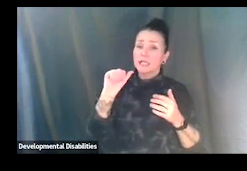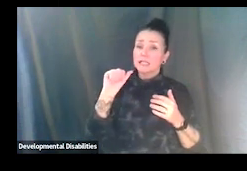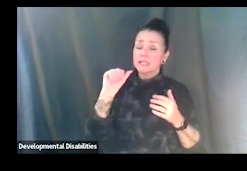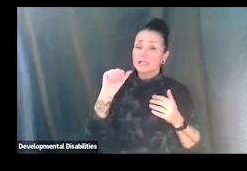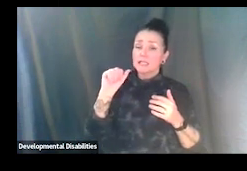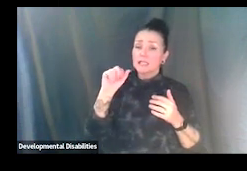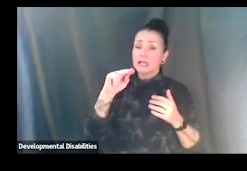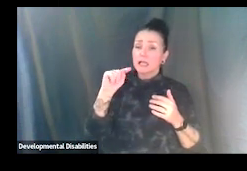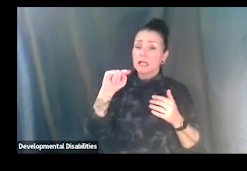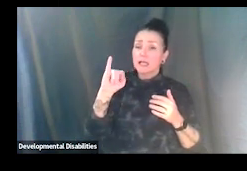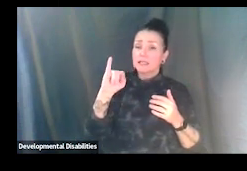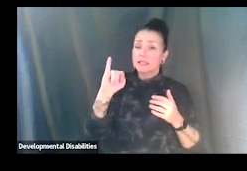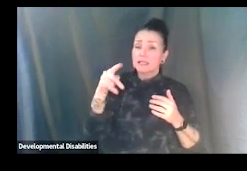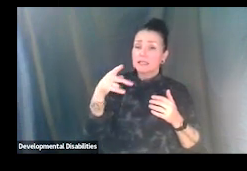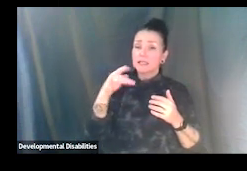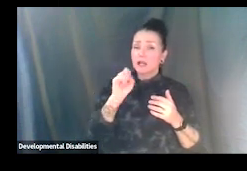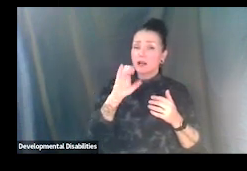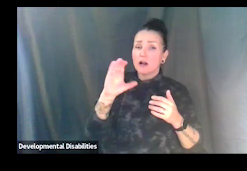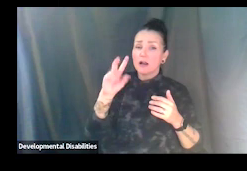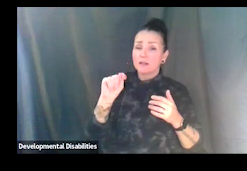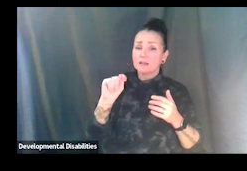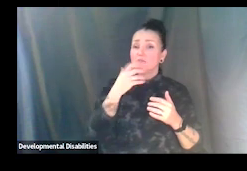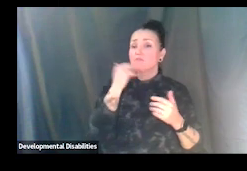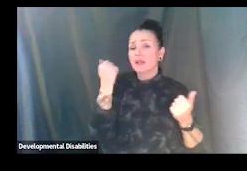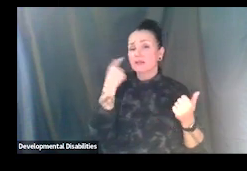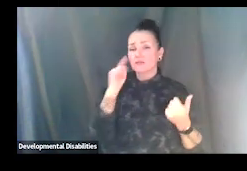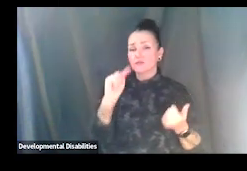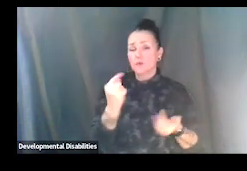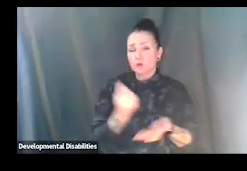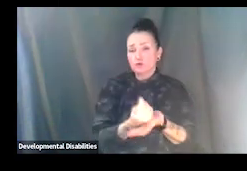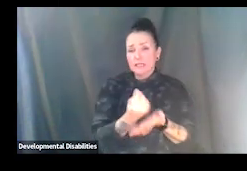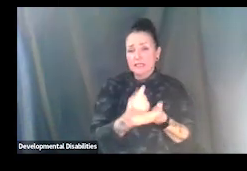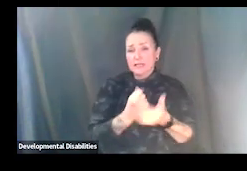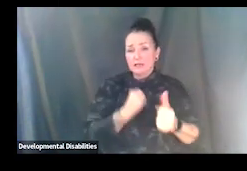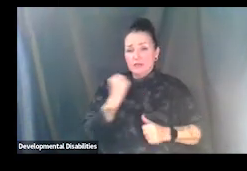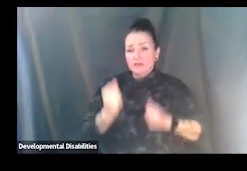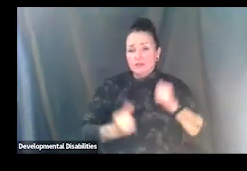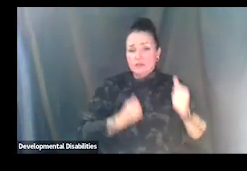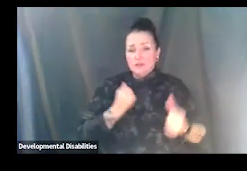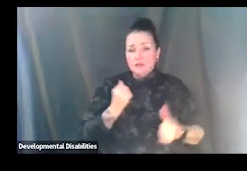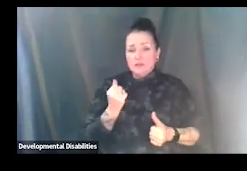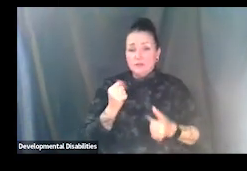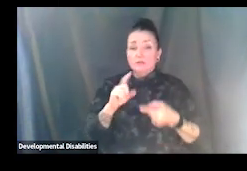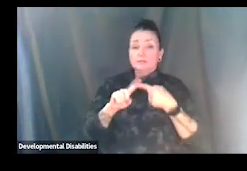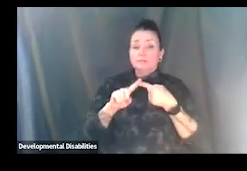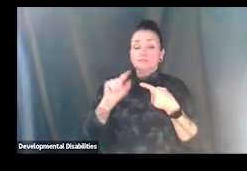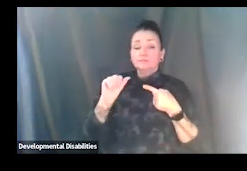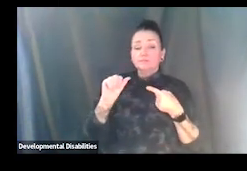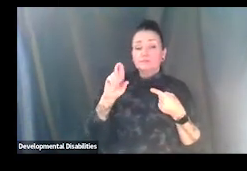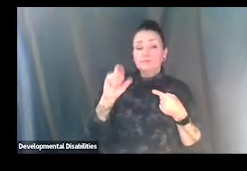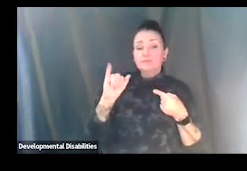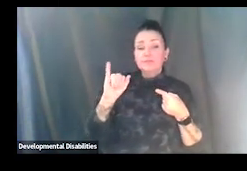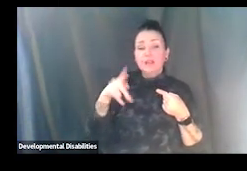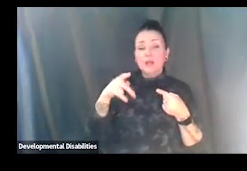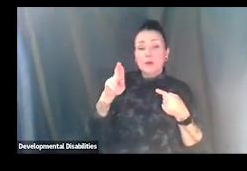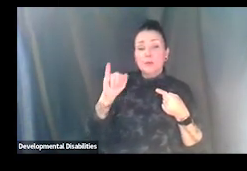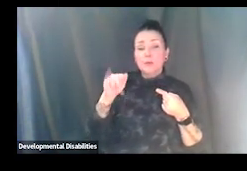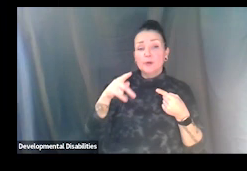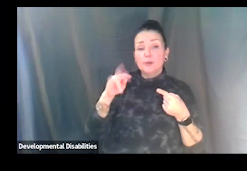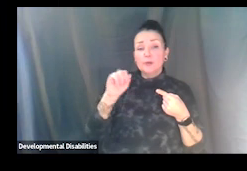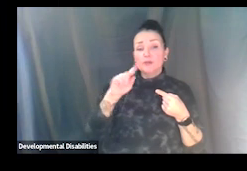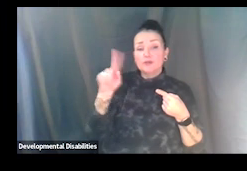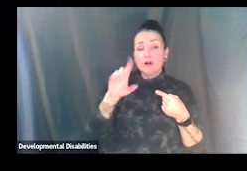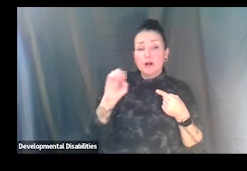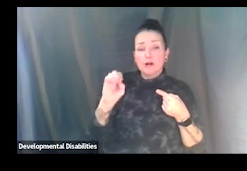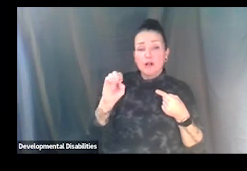States, aripiprazole or Abilify and risperidone or Risperdal have both been approved by the FDA for the treatment of what they call irritability